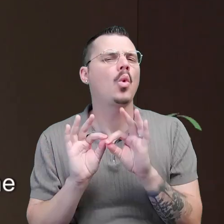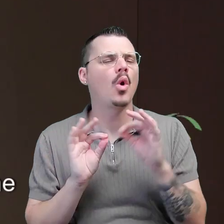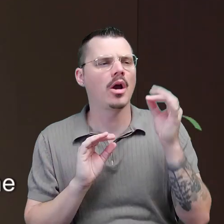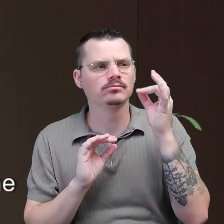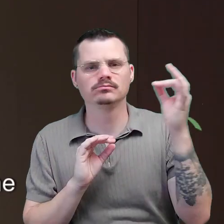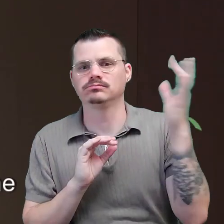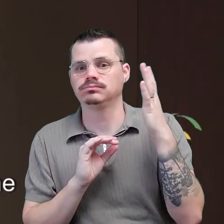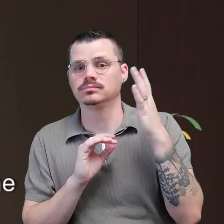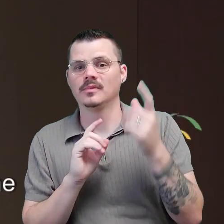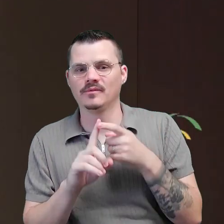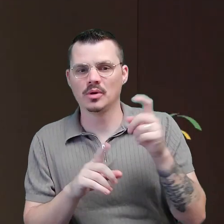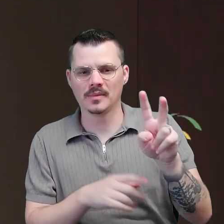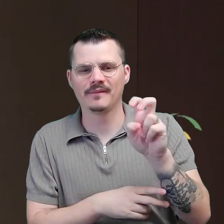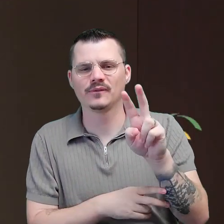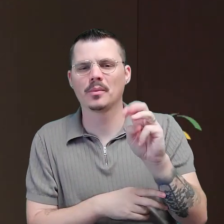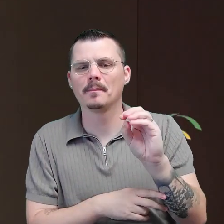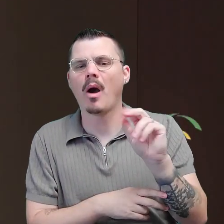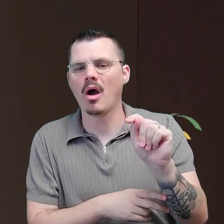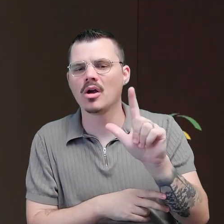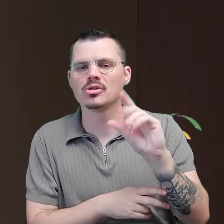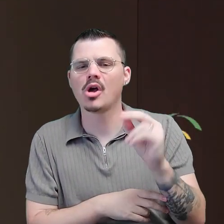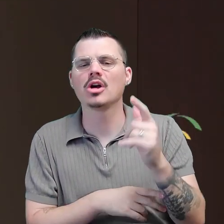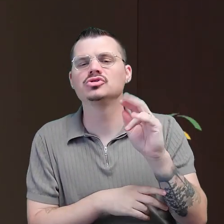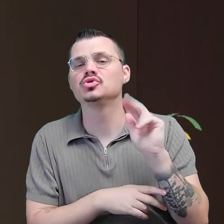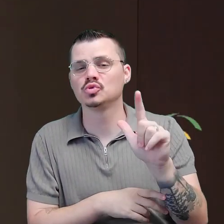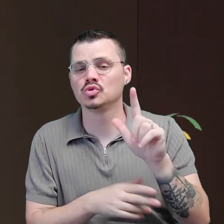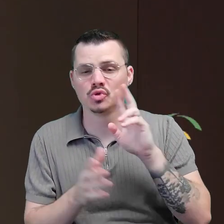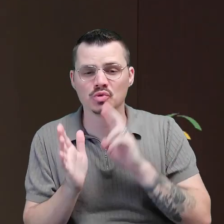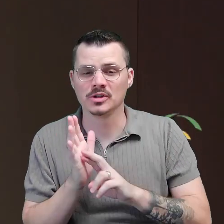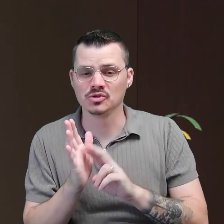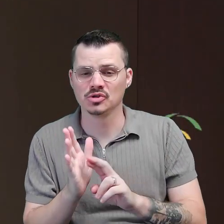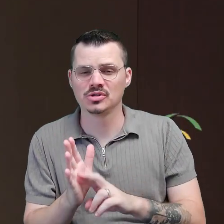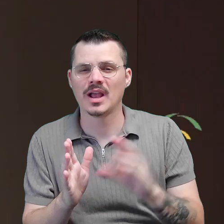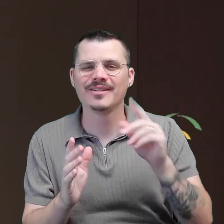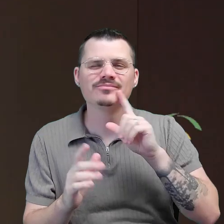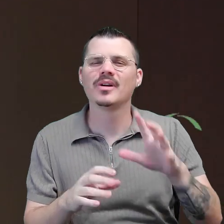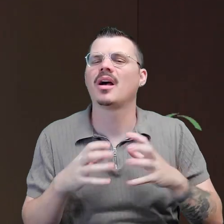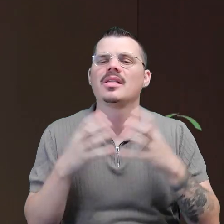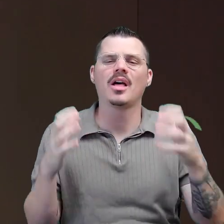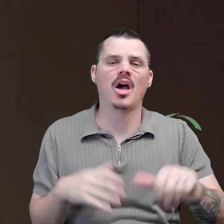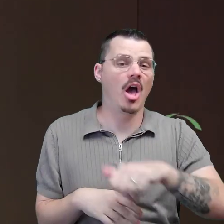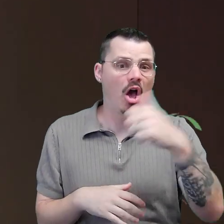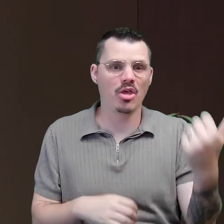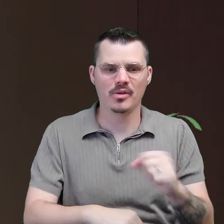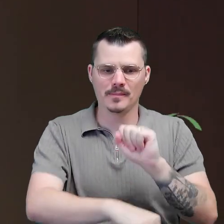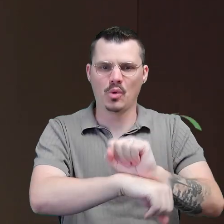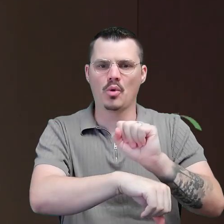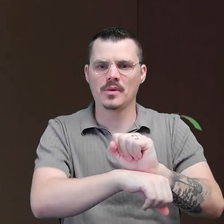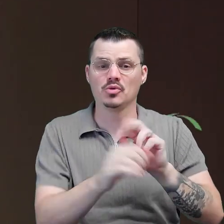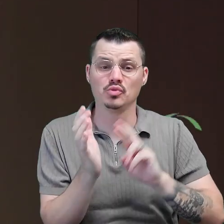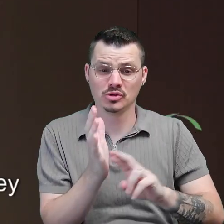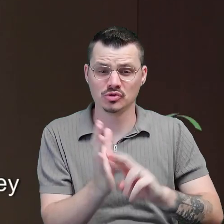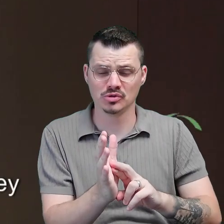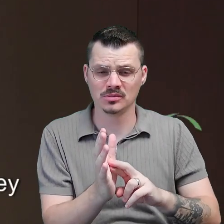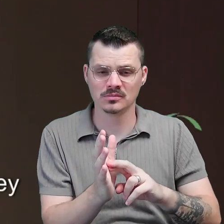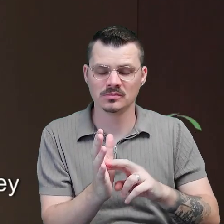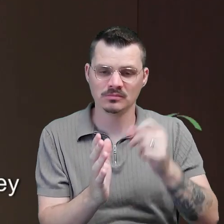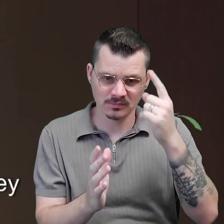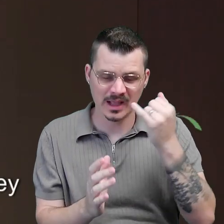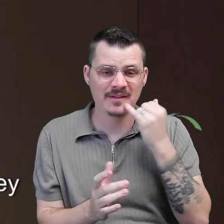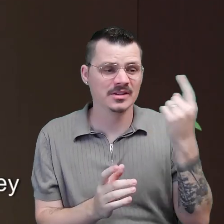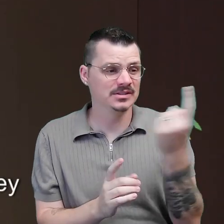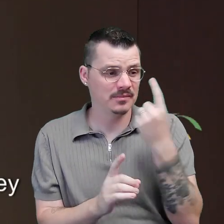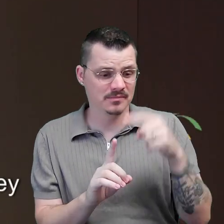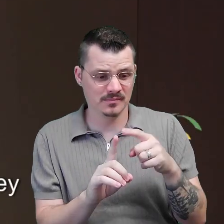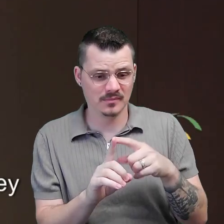important lessons from the Vermont longitudinal research and a whole lot of other employment research, was that if